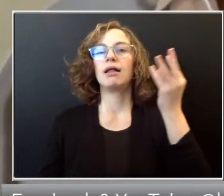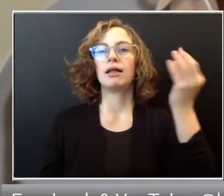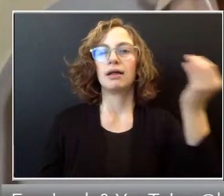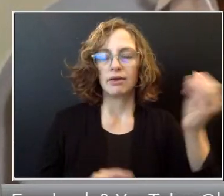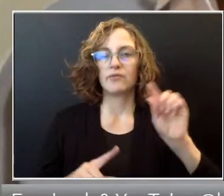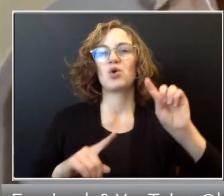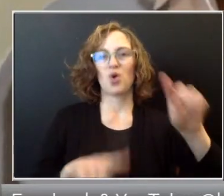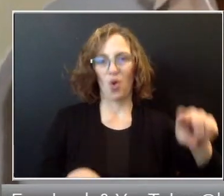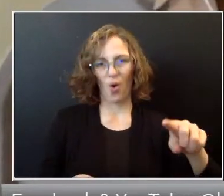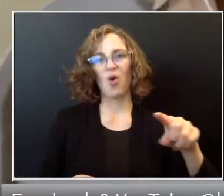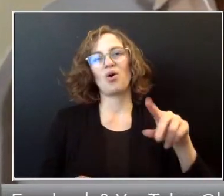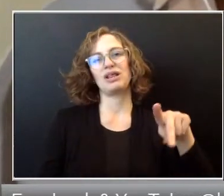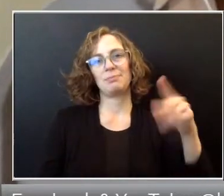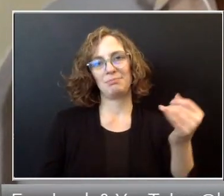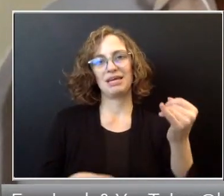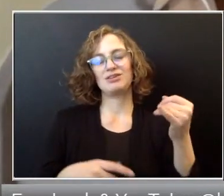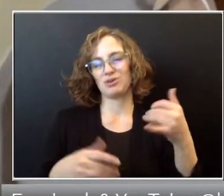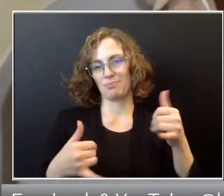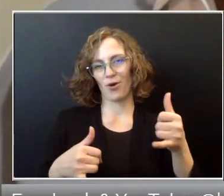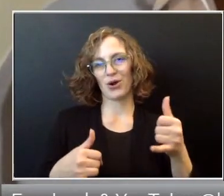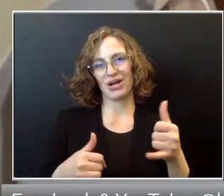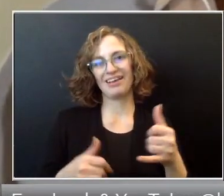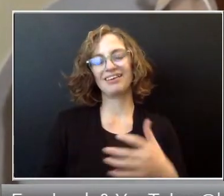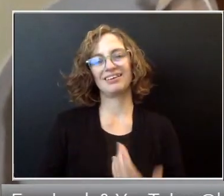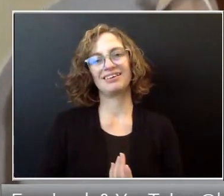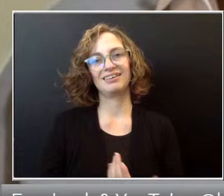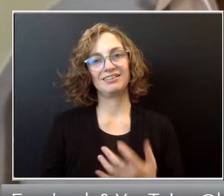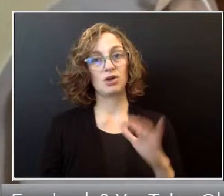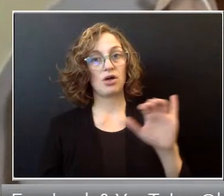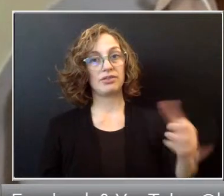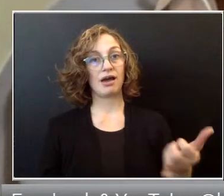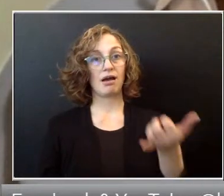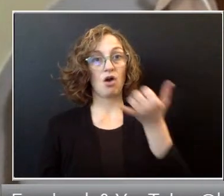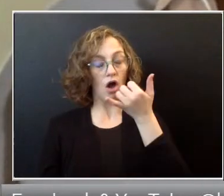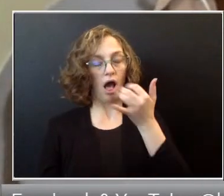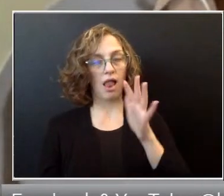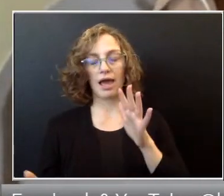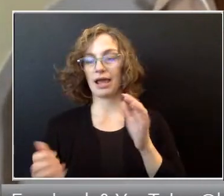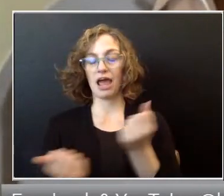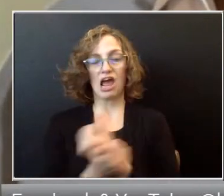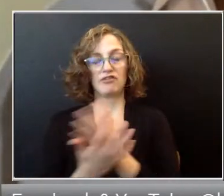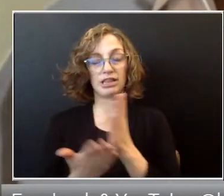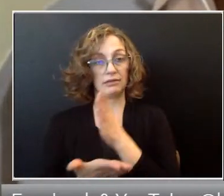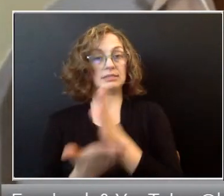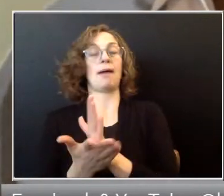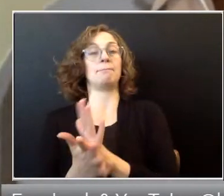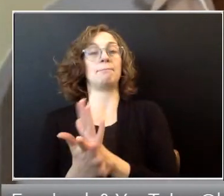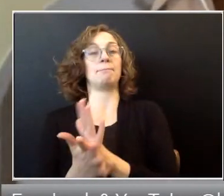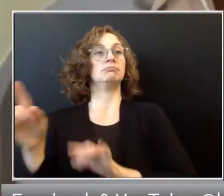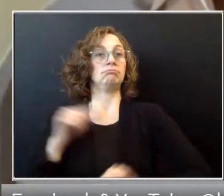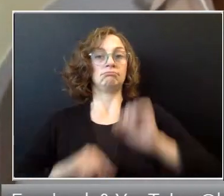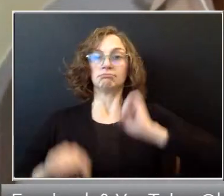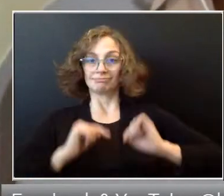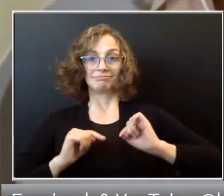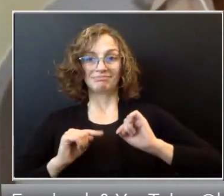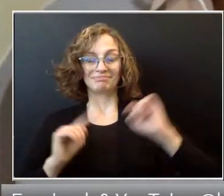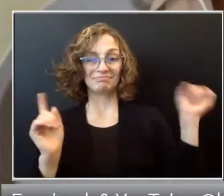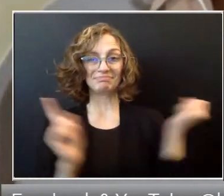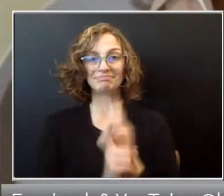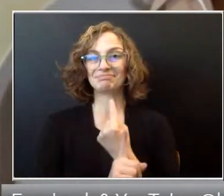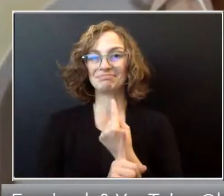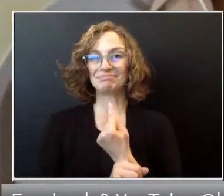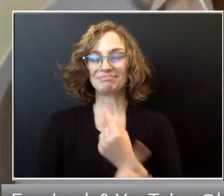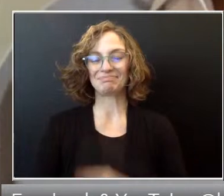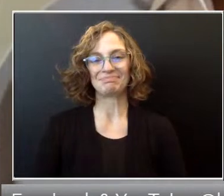slumber party, but we got that call, which kind of, like she said, stopped us in our tracks, and we had to start taking another